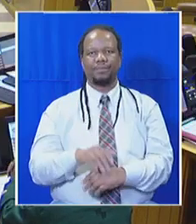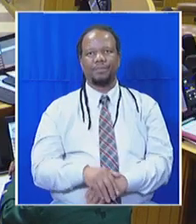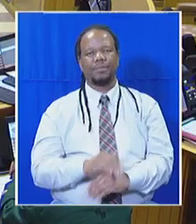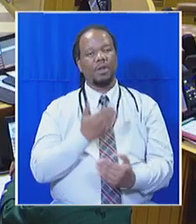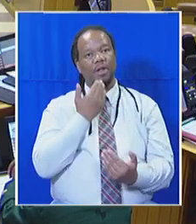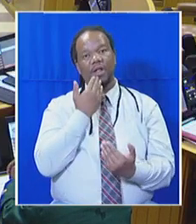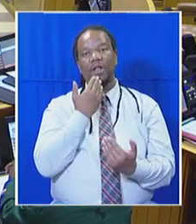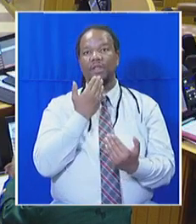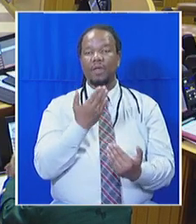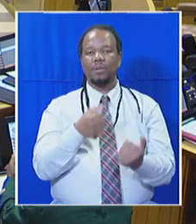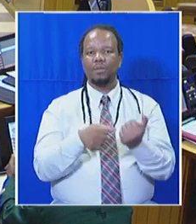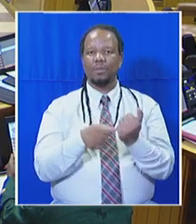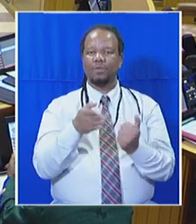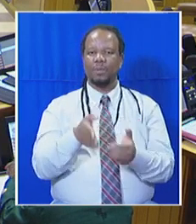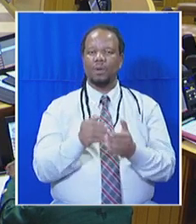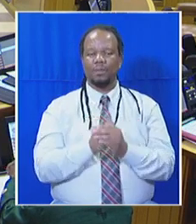Thank you, Deputy Speaker.